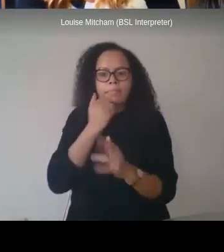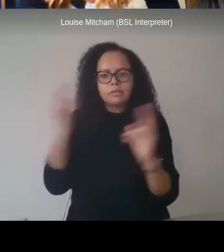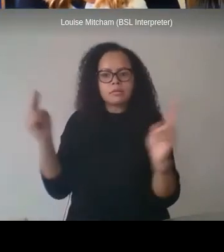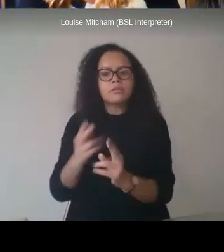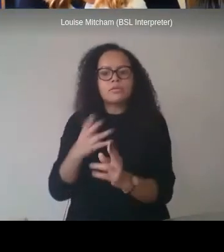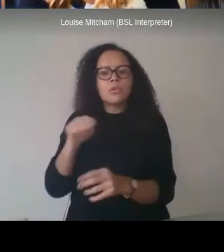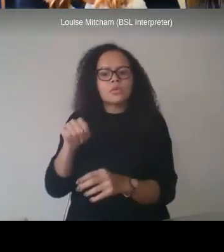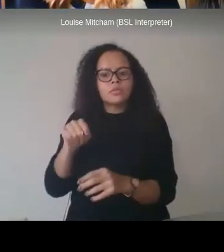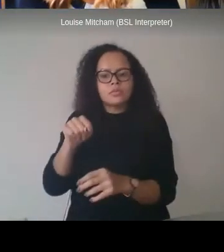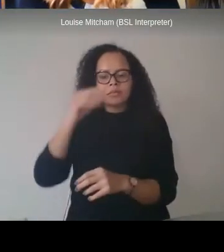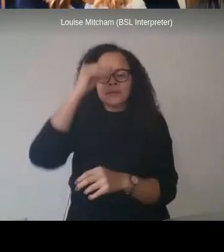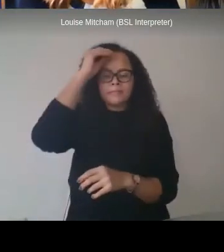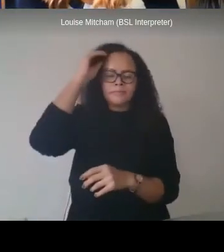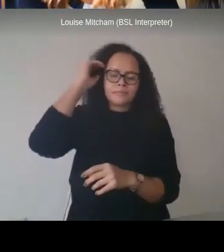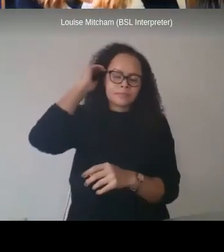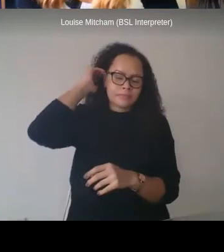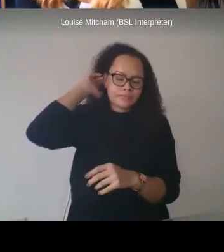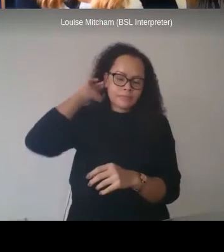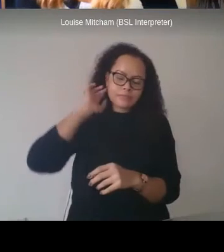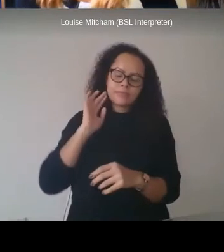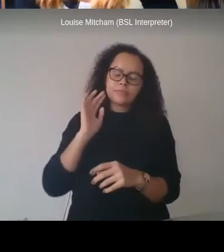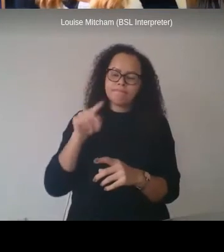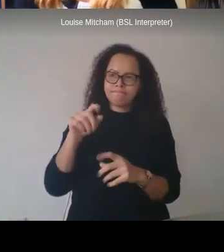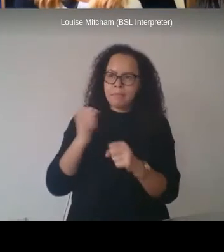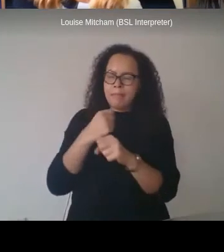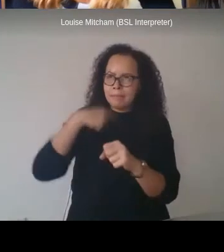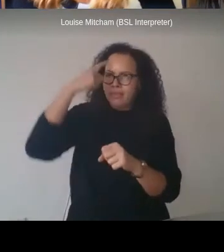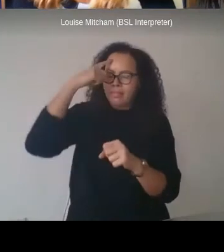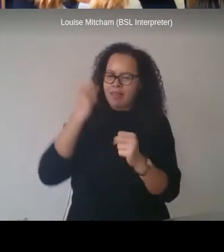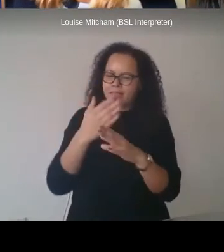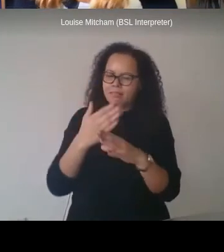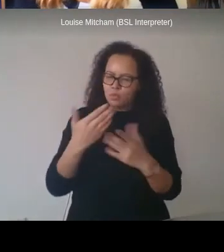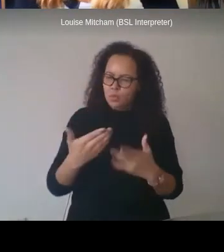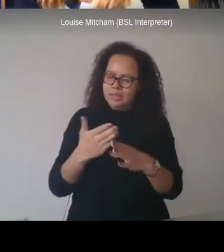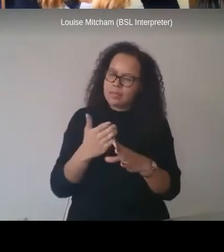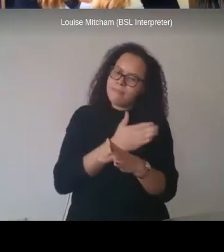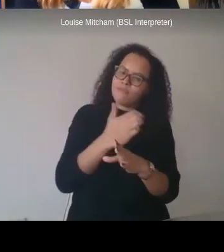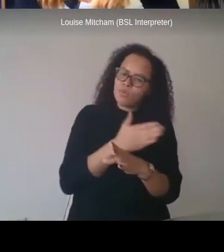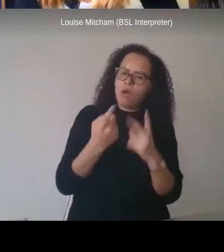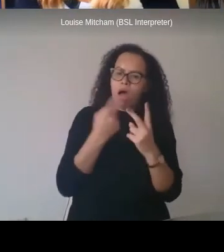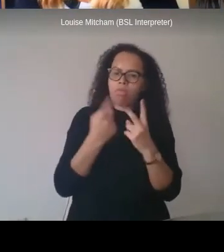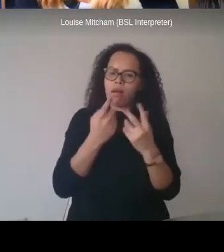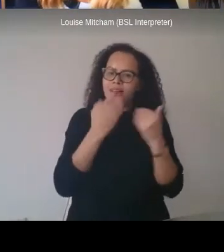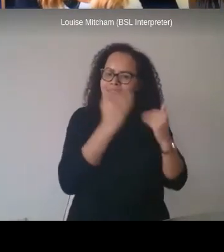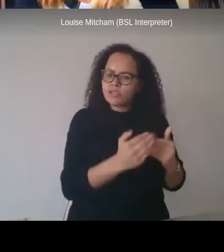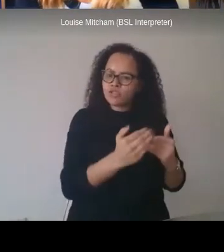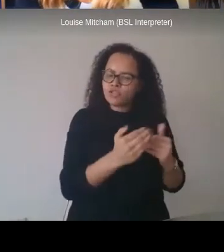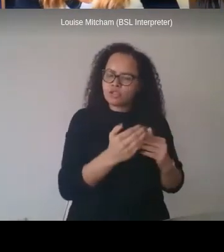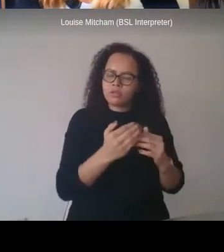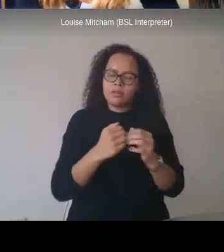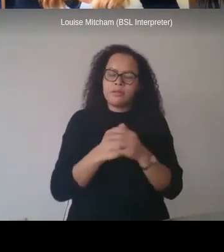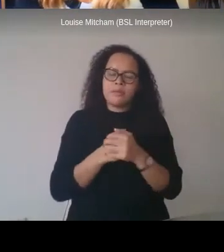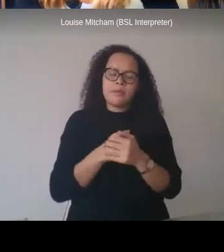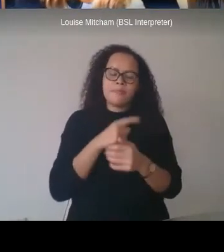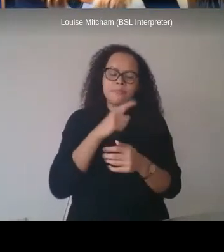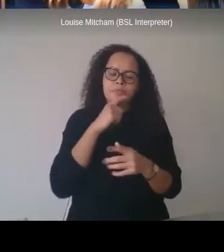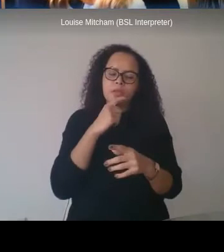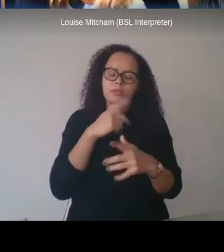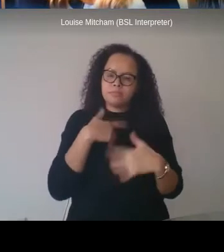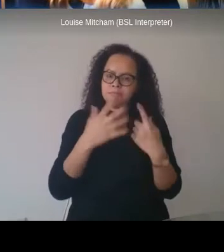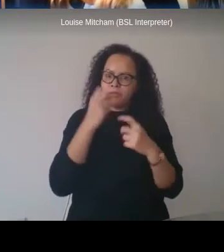at another session much earlier today, there was talked around our research showed